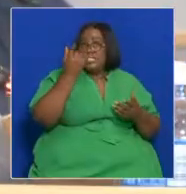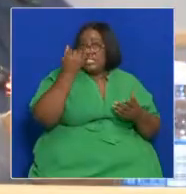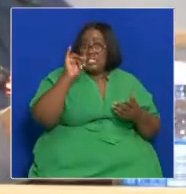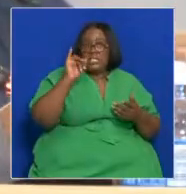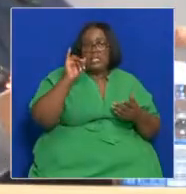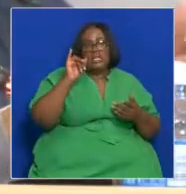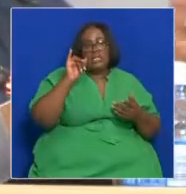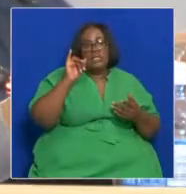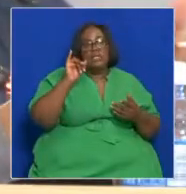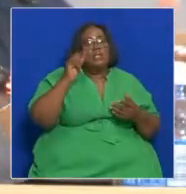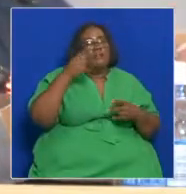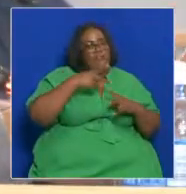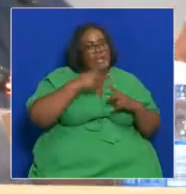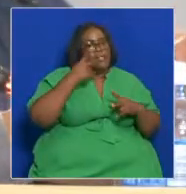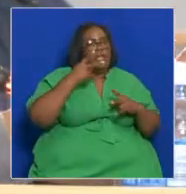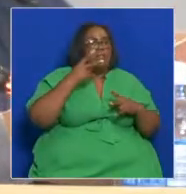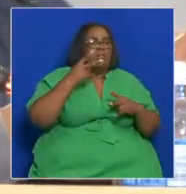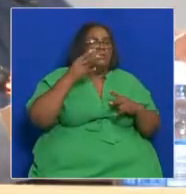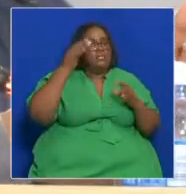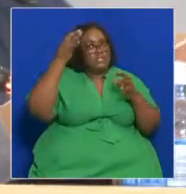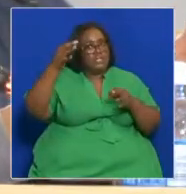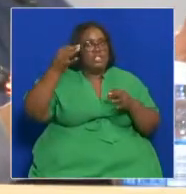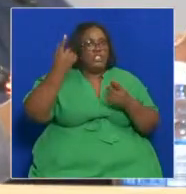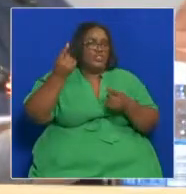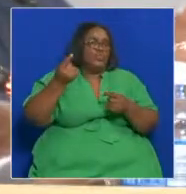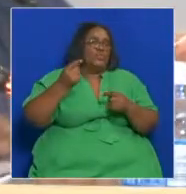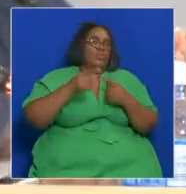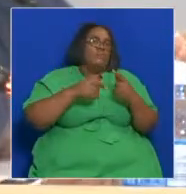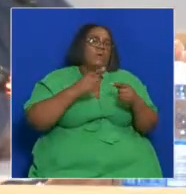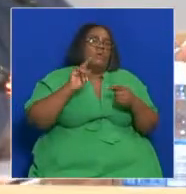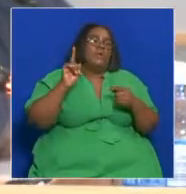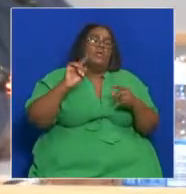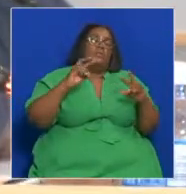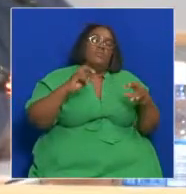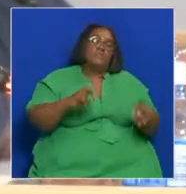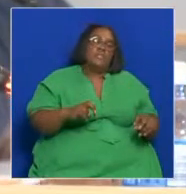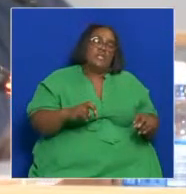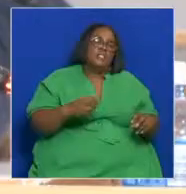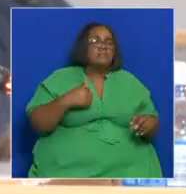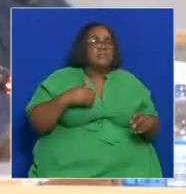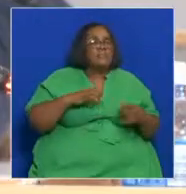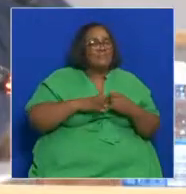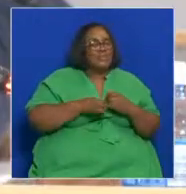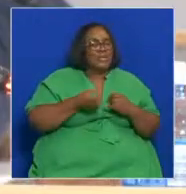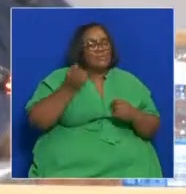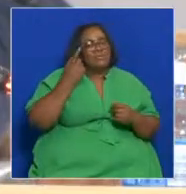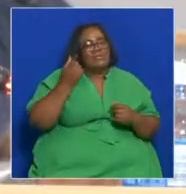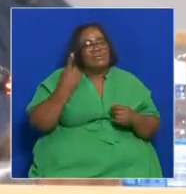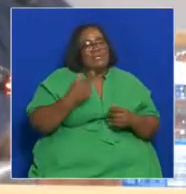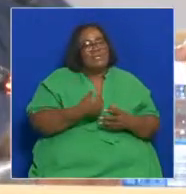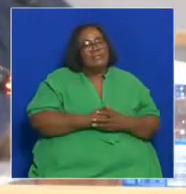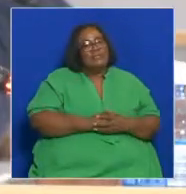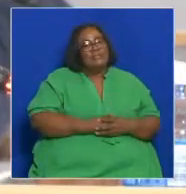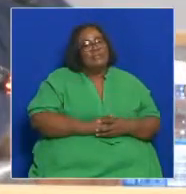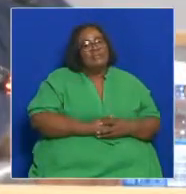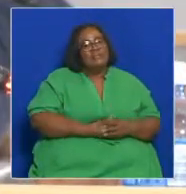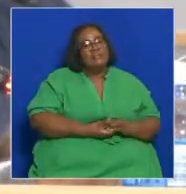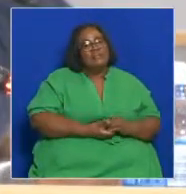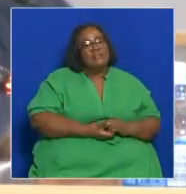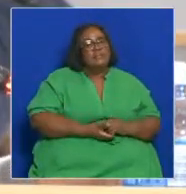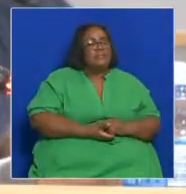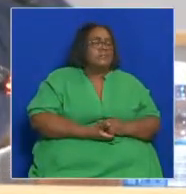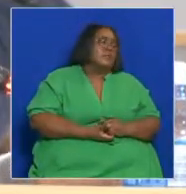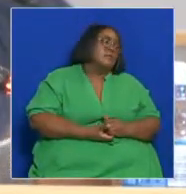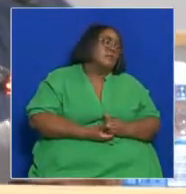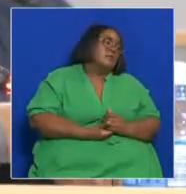about investigations? I'm trying to understand that. So I'm trying not to make it personal to